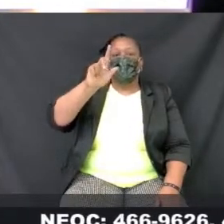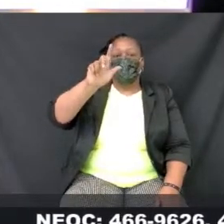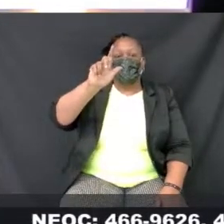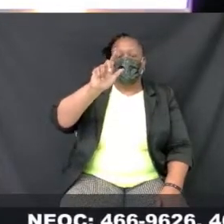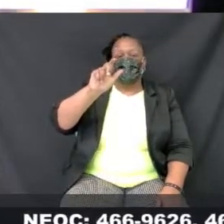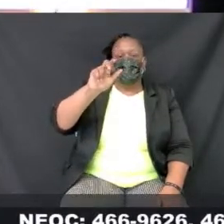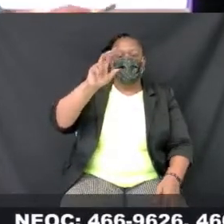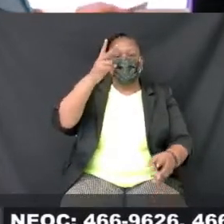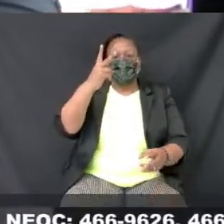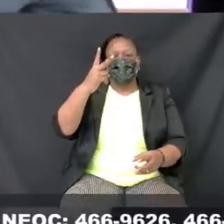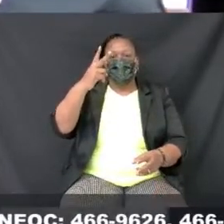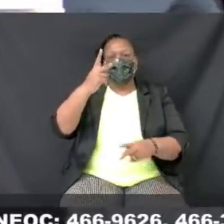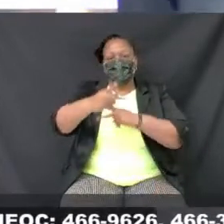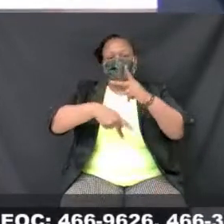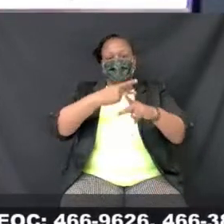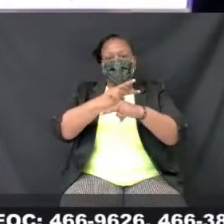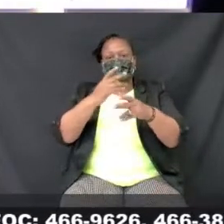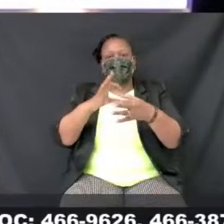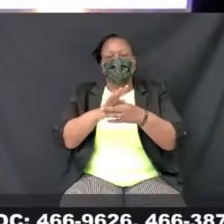Nevis?